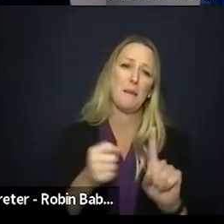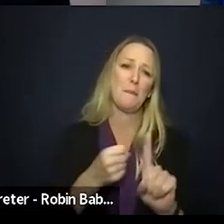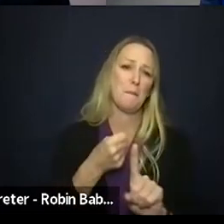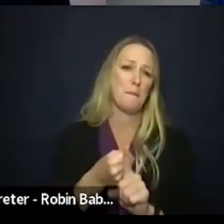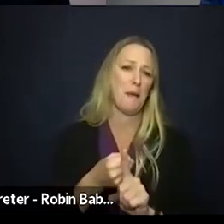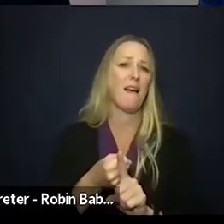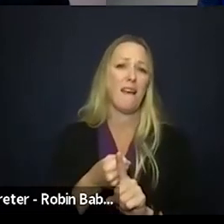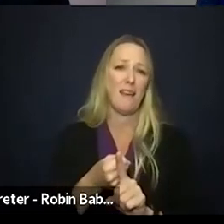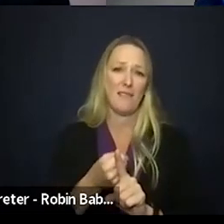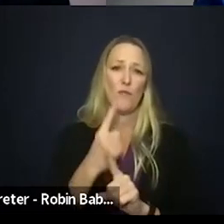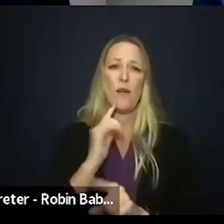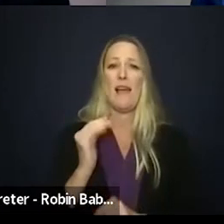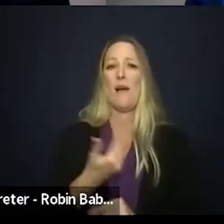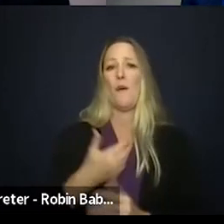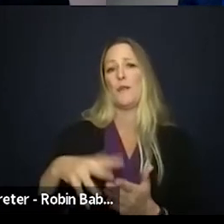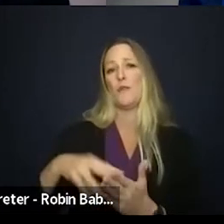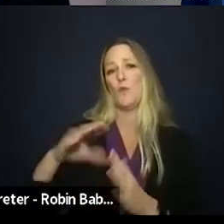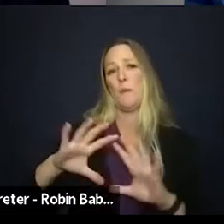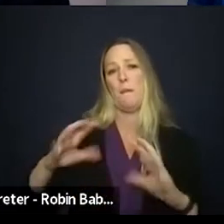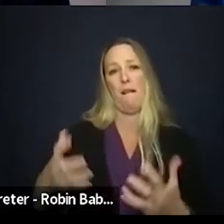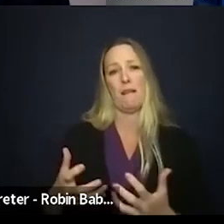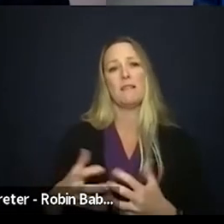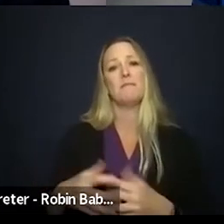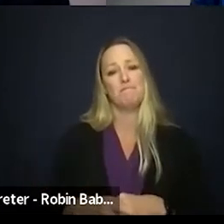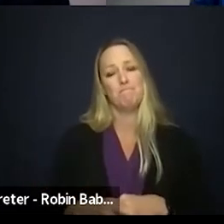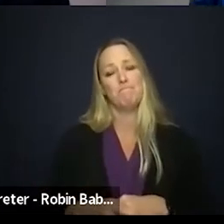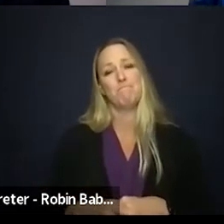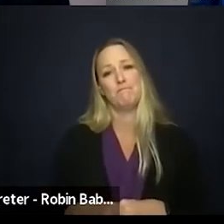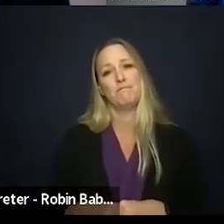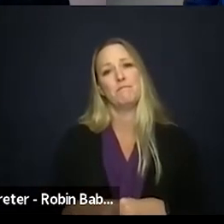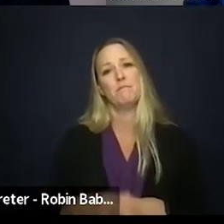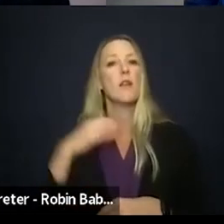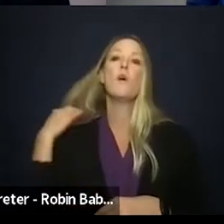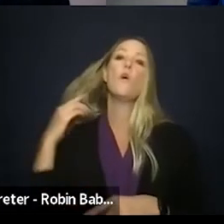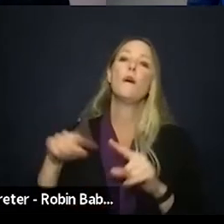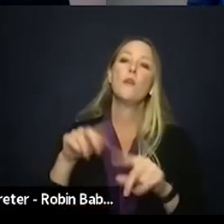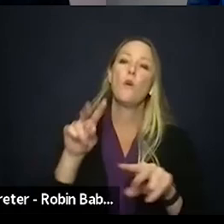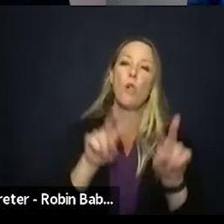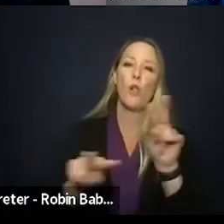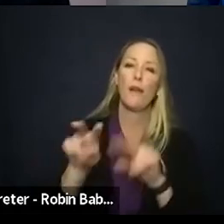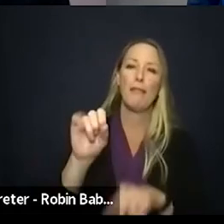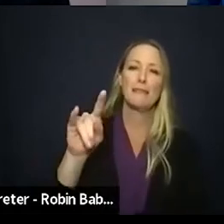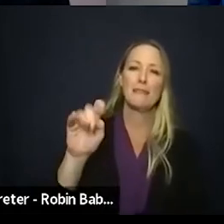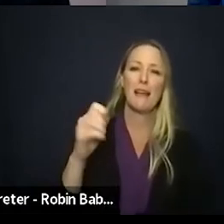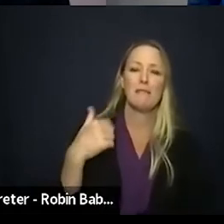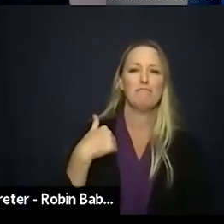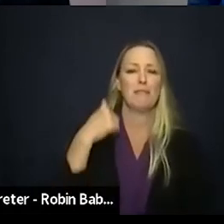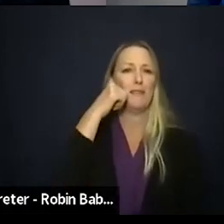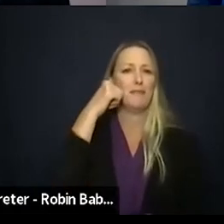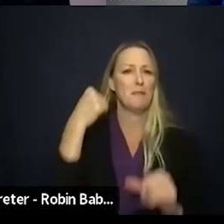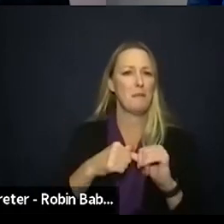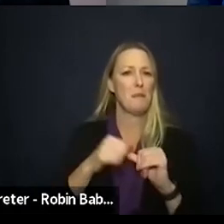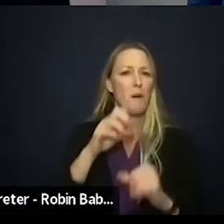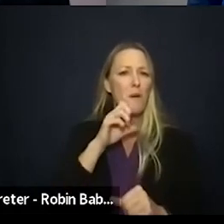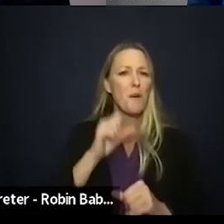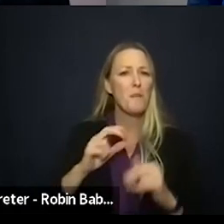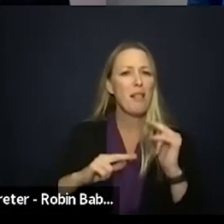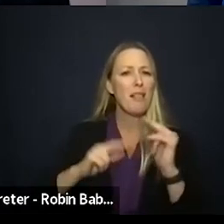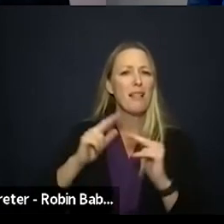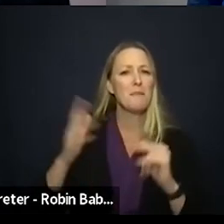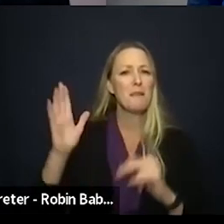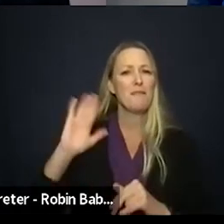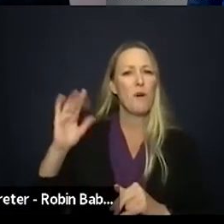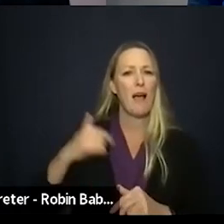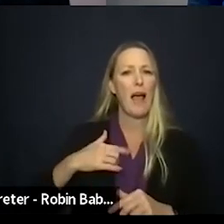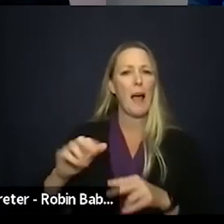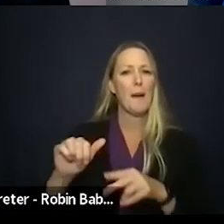of our of our student body and just looking at that site it's just i remember where our old building was i used to practice drums